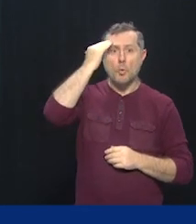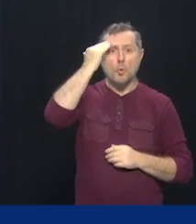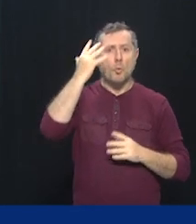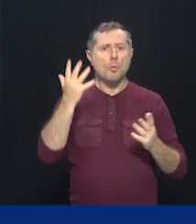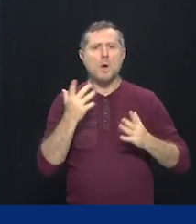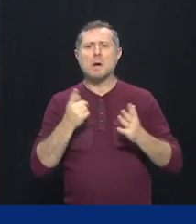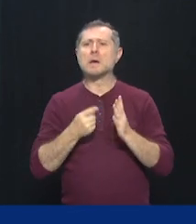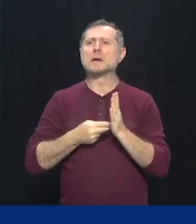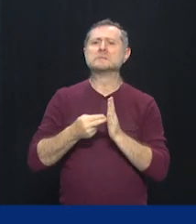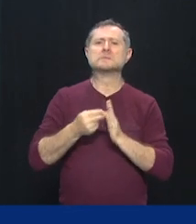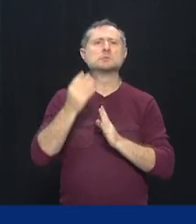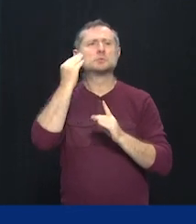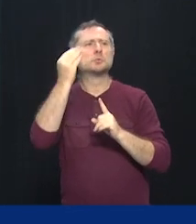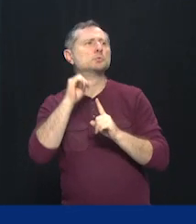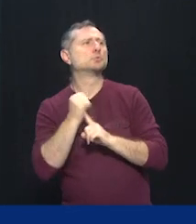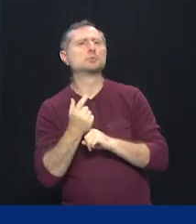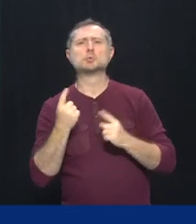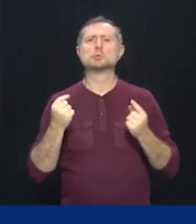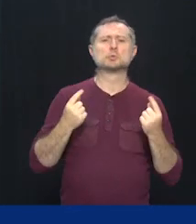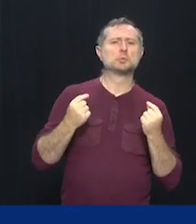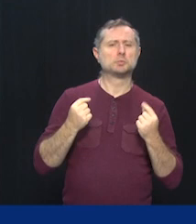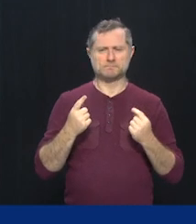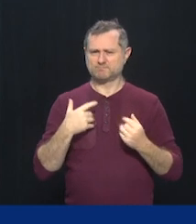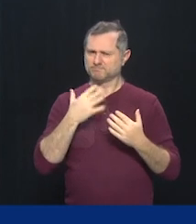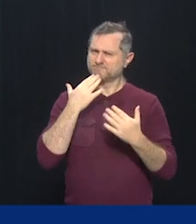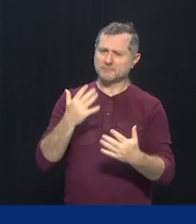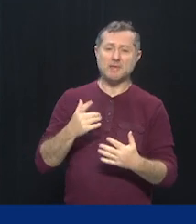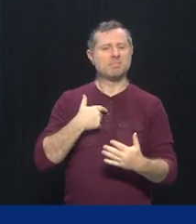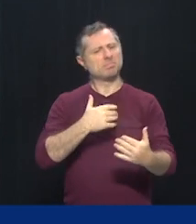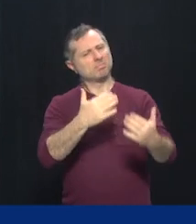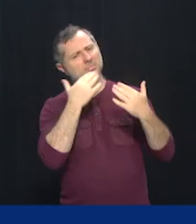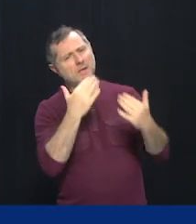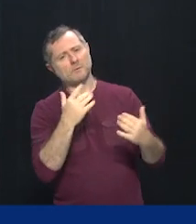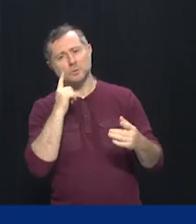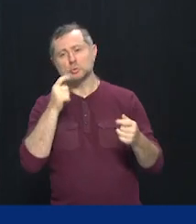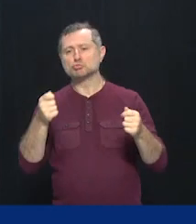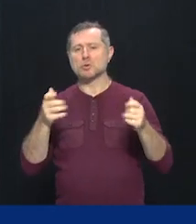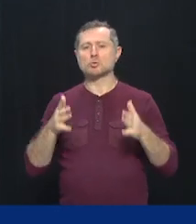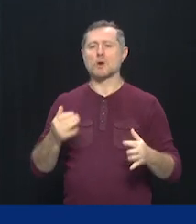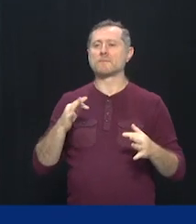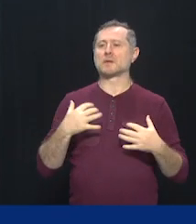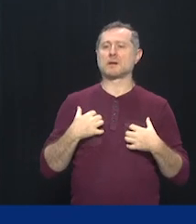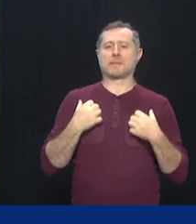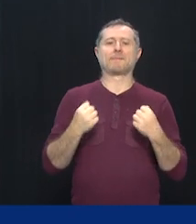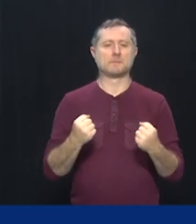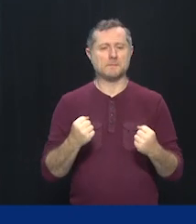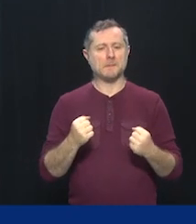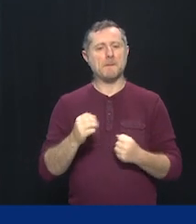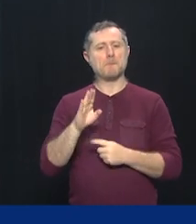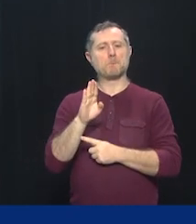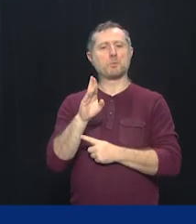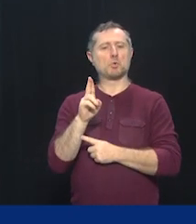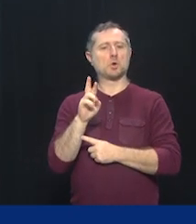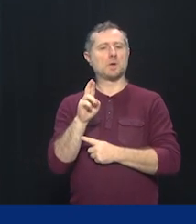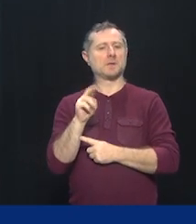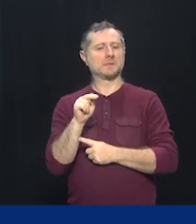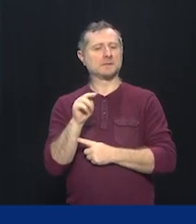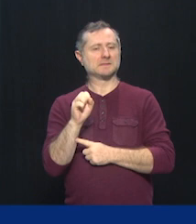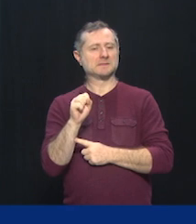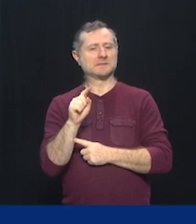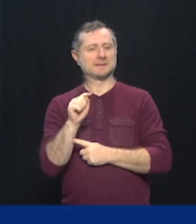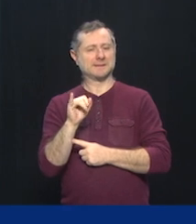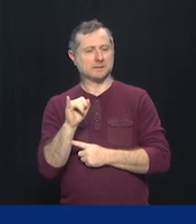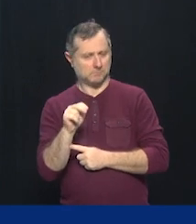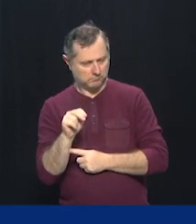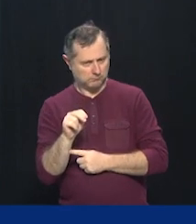them, candid. And I want to thank your Director of Health, Gail Burstein, for being out there, the face of fighting this pandemic. And to